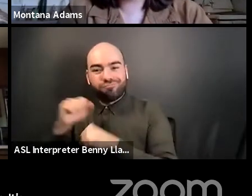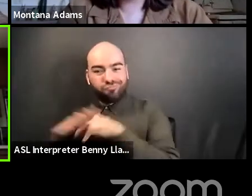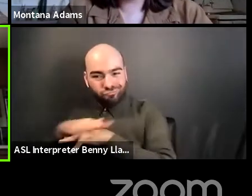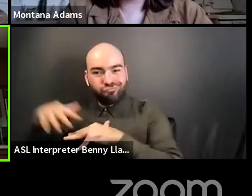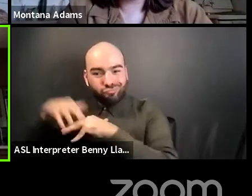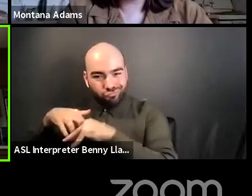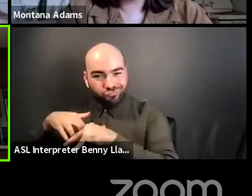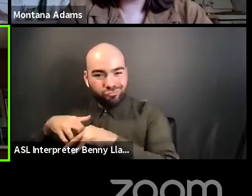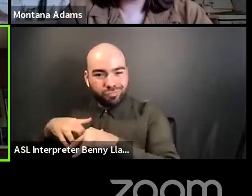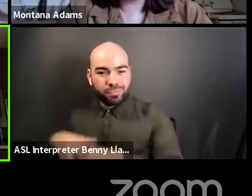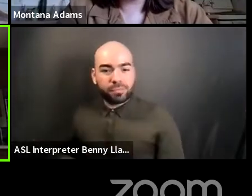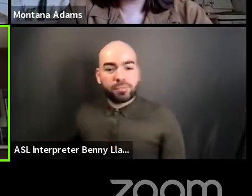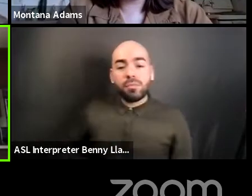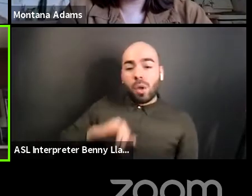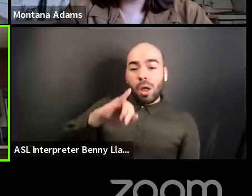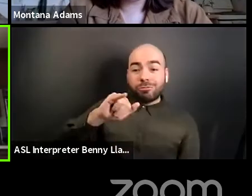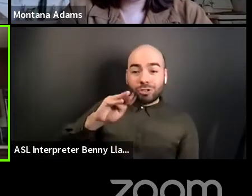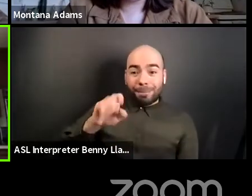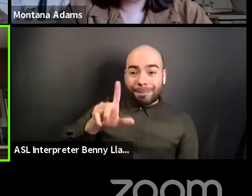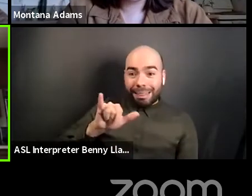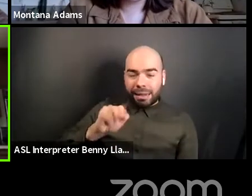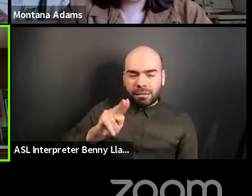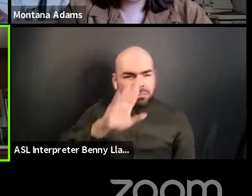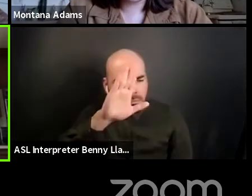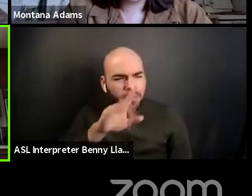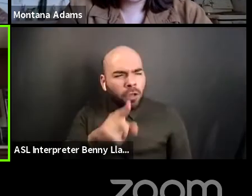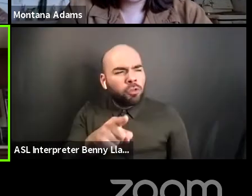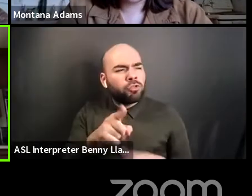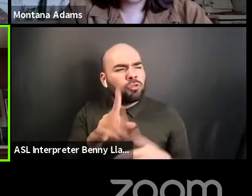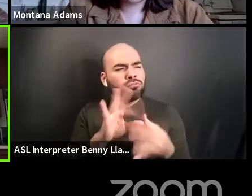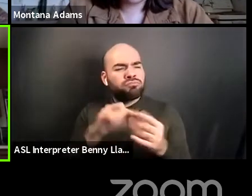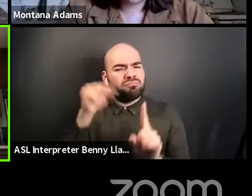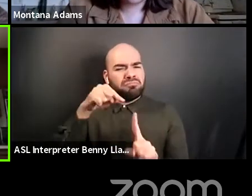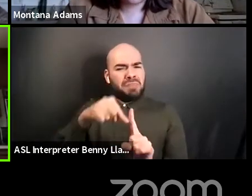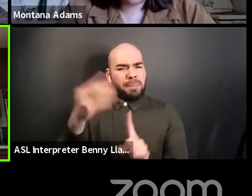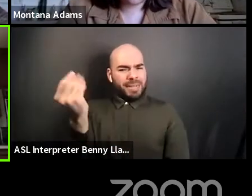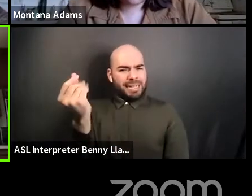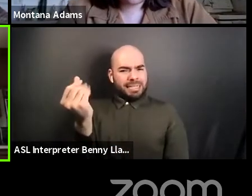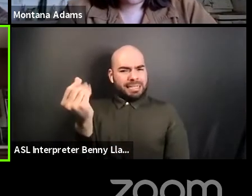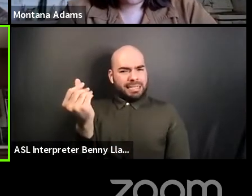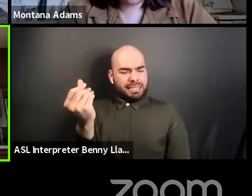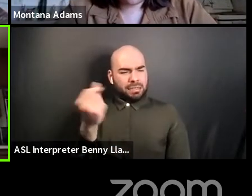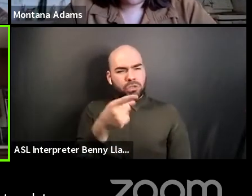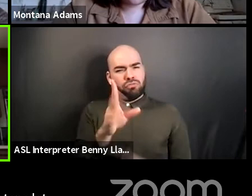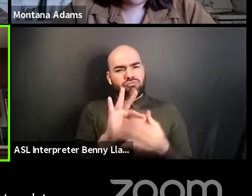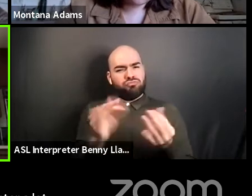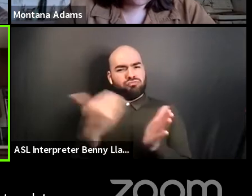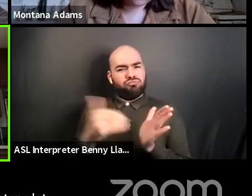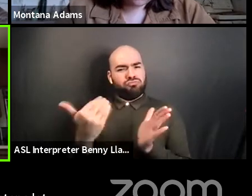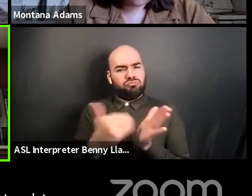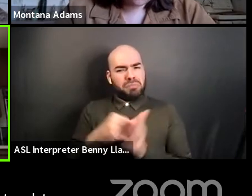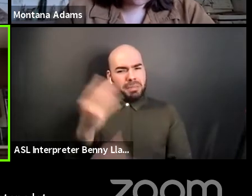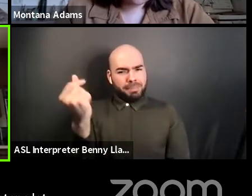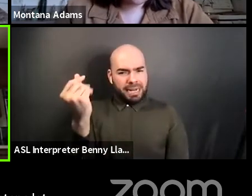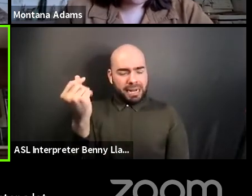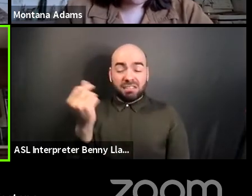You bring up you know, the economic factor a lot, the money factor a lot, and I know that is such a big issue,